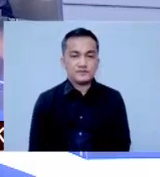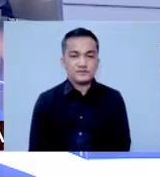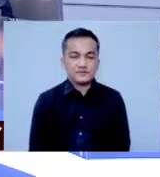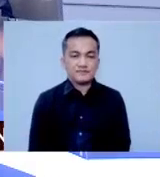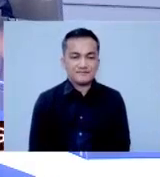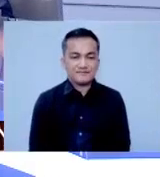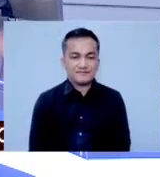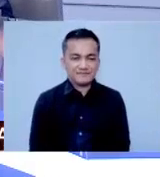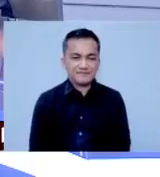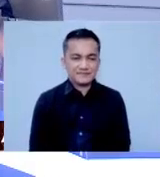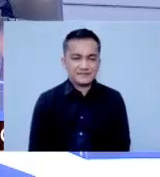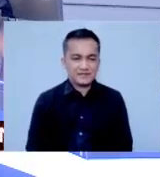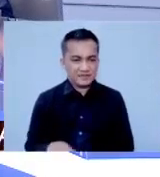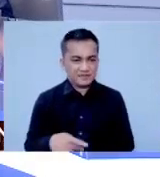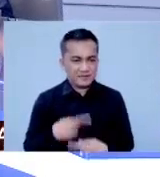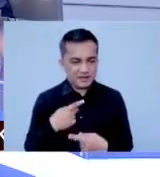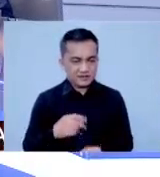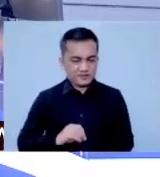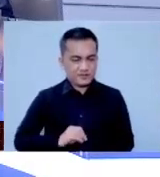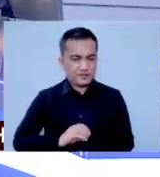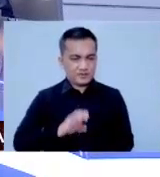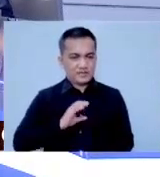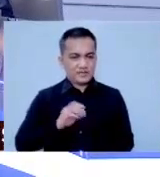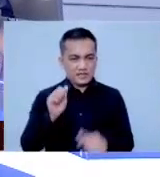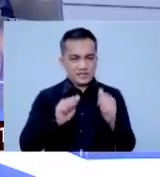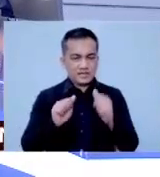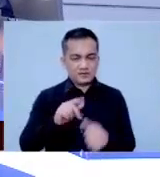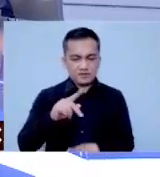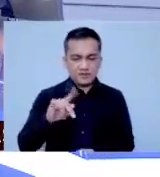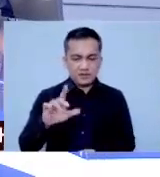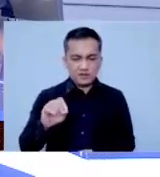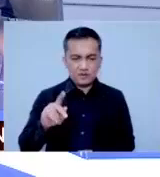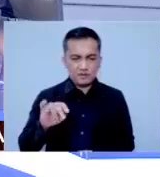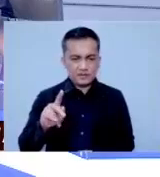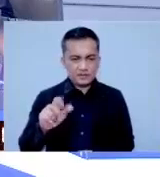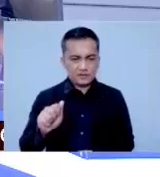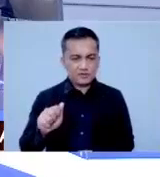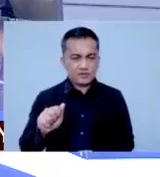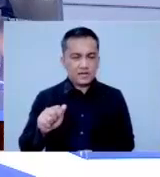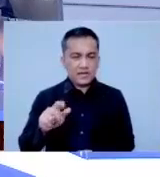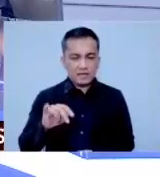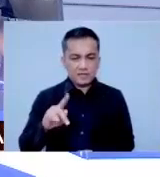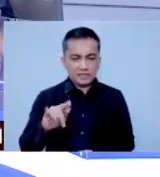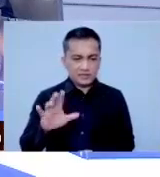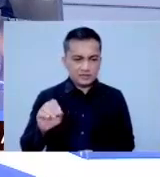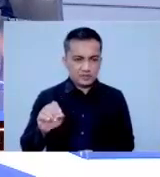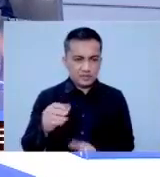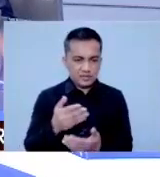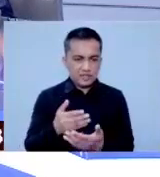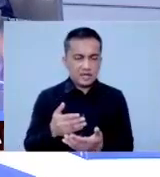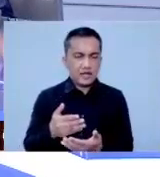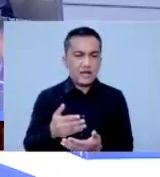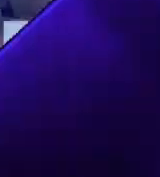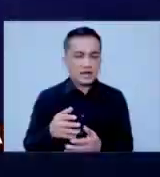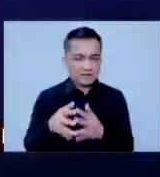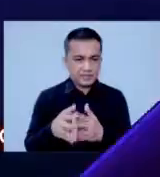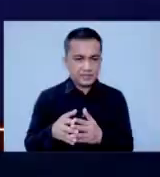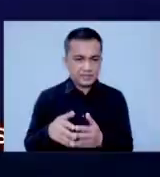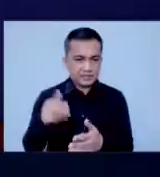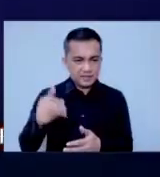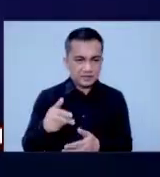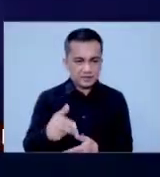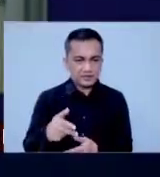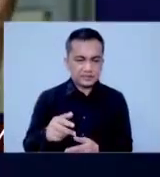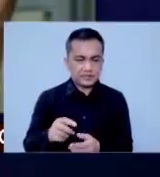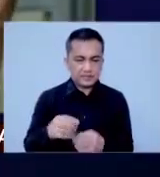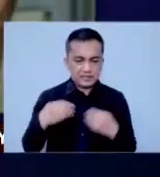Proud and confident ang aktor na si Paulo Avelino at American rapper na si Lizzo sa kanilang body transformation. Pinost ni Paulo